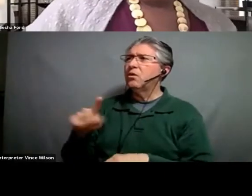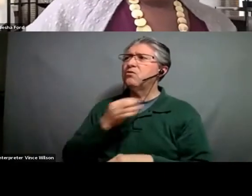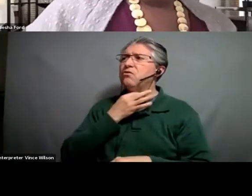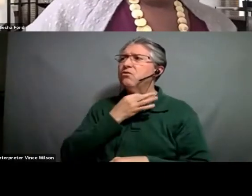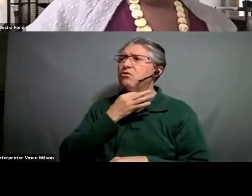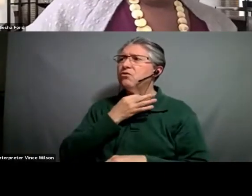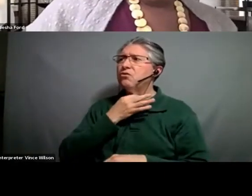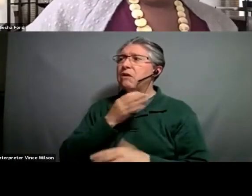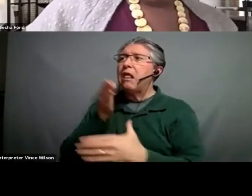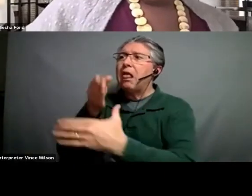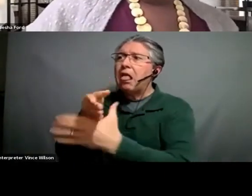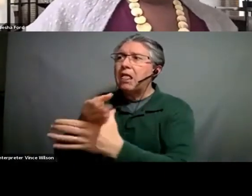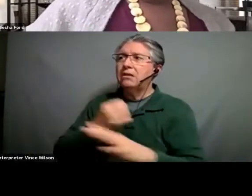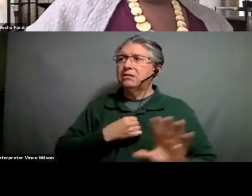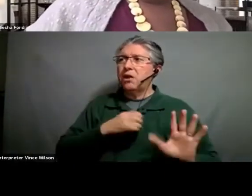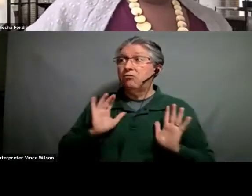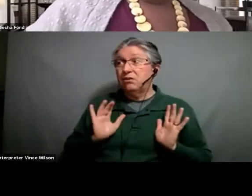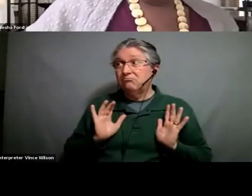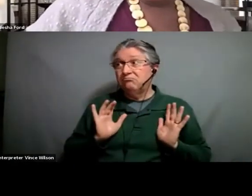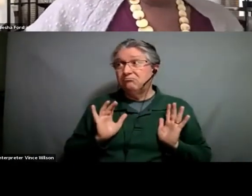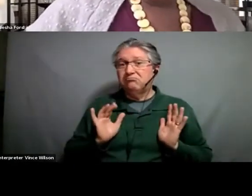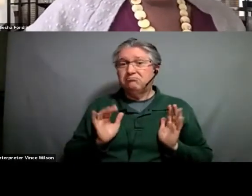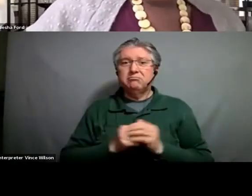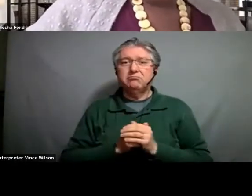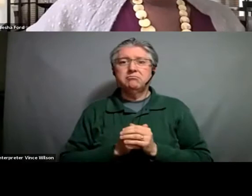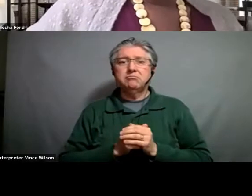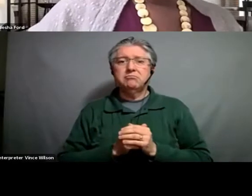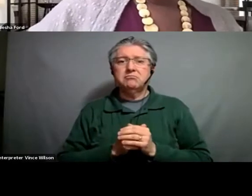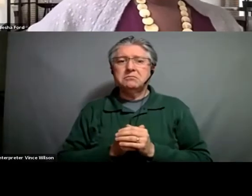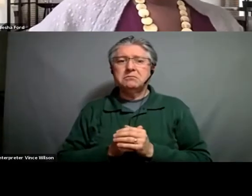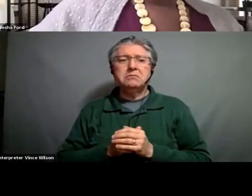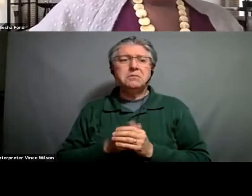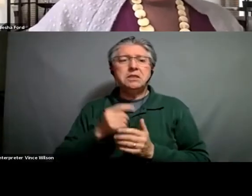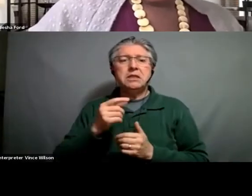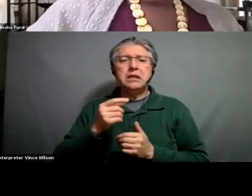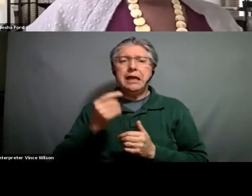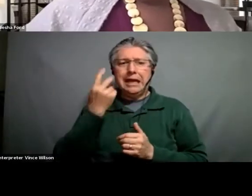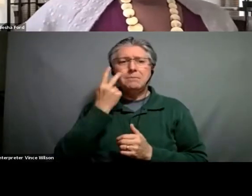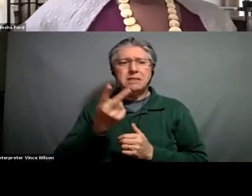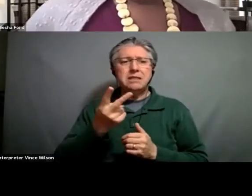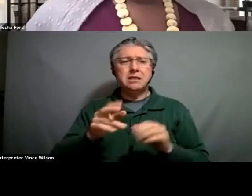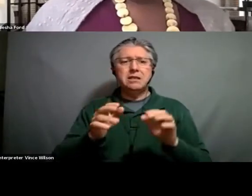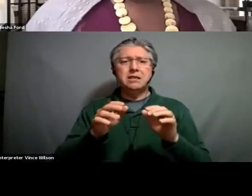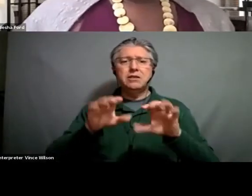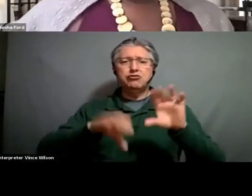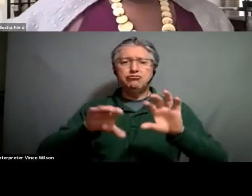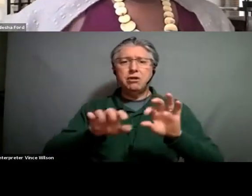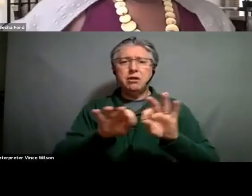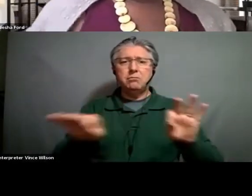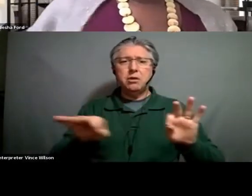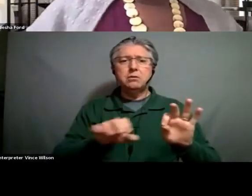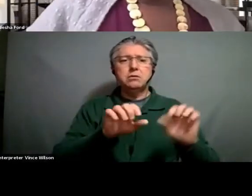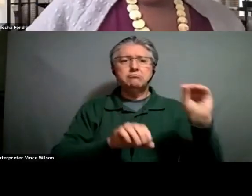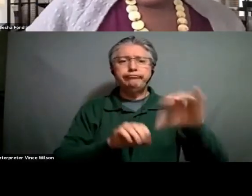I'm disrupting your Yep. sessions. So let people put in the chat where they're joining us from.